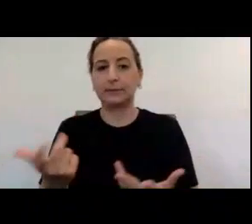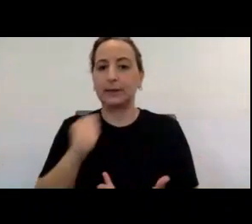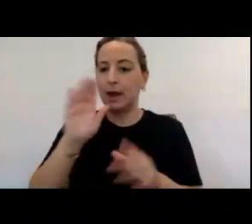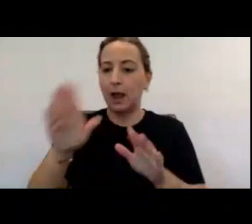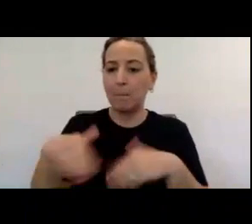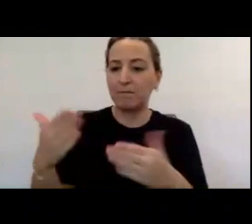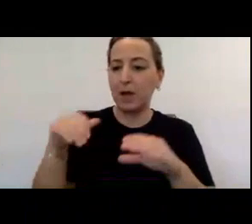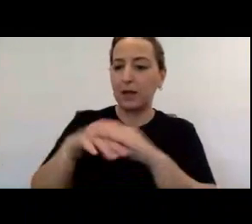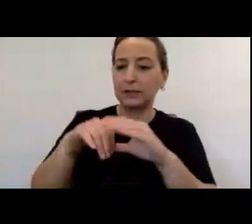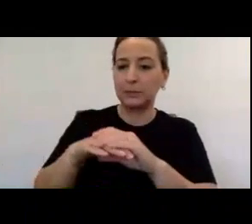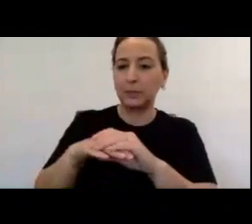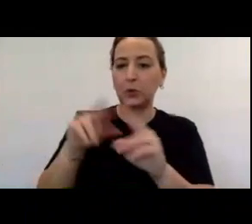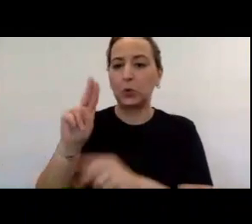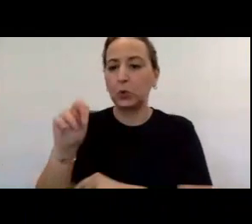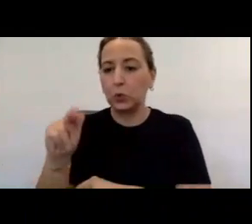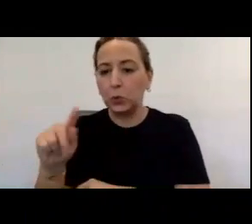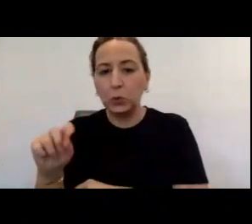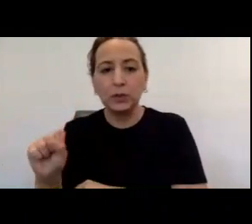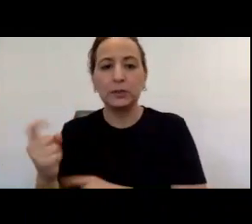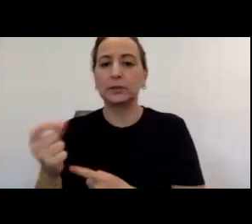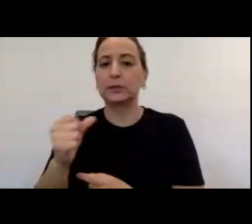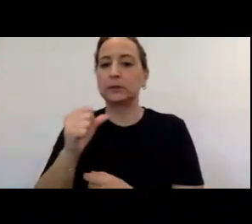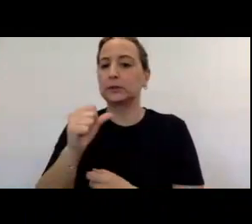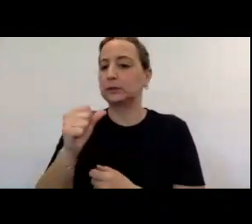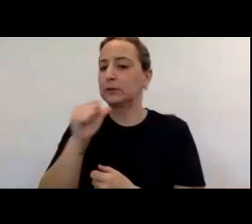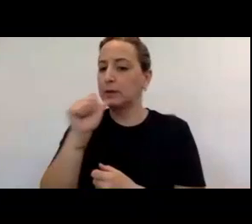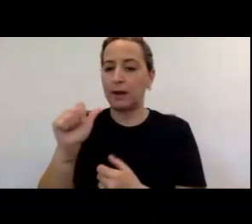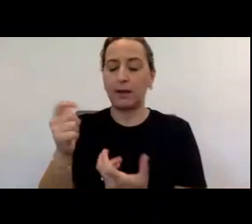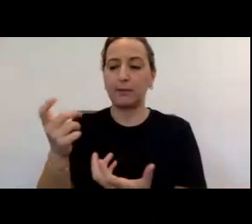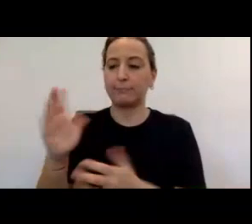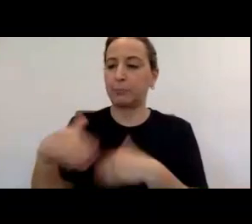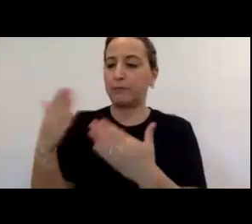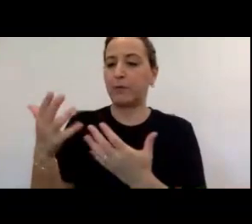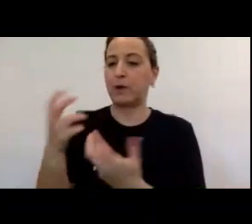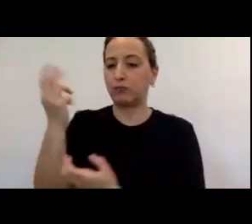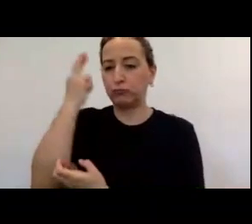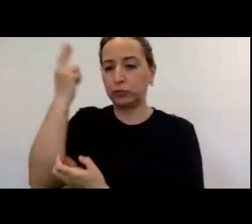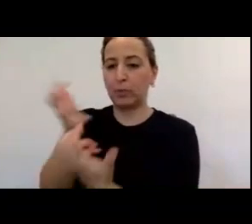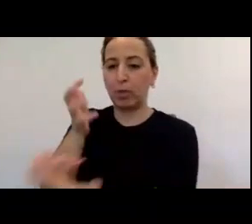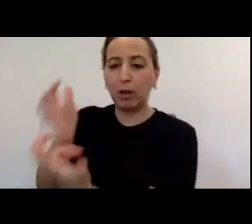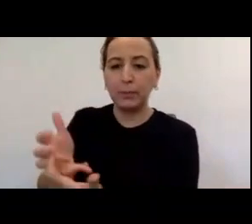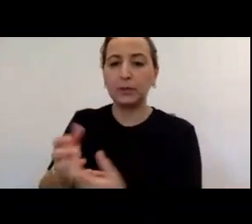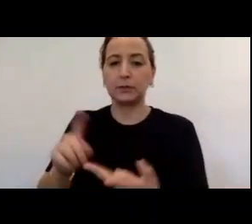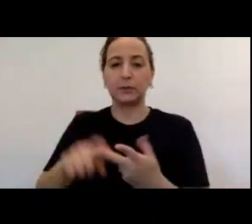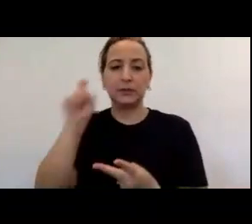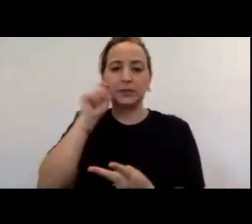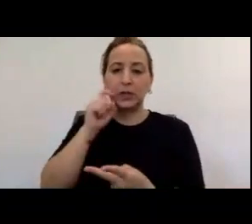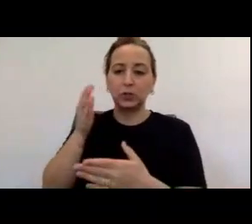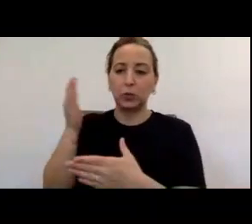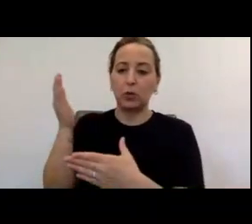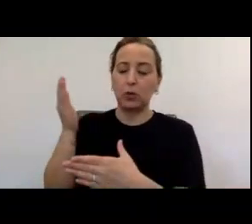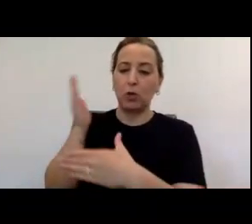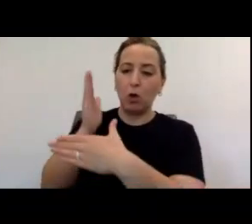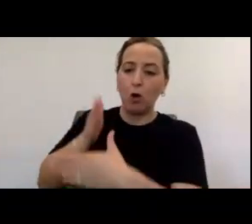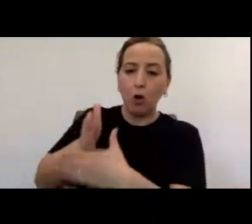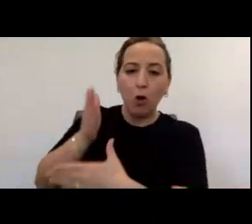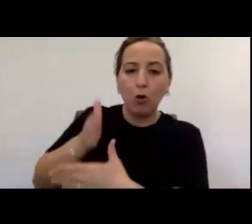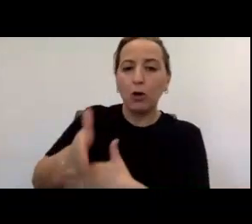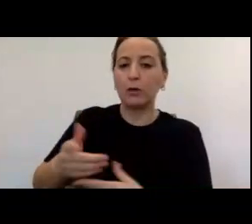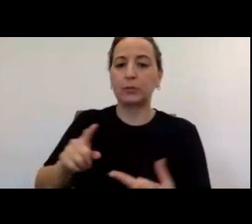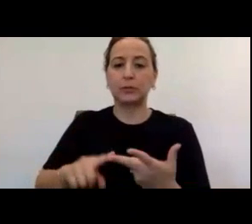units, denial of reasonable accommodation, to sexual harassment, to revoking of a lease, and not addressing